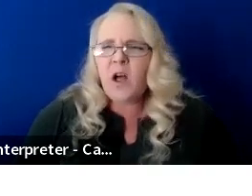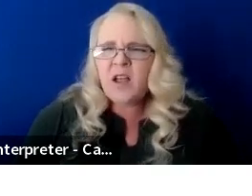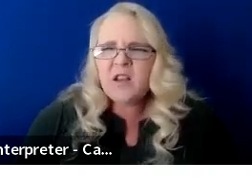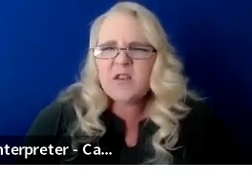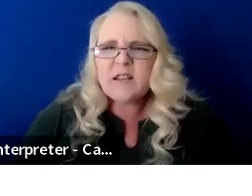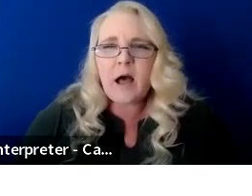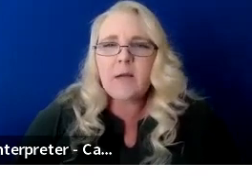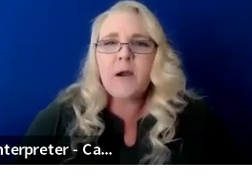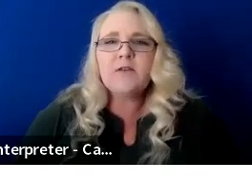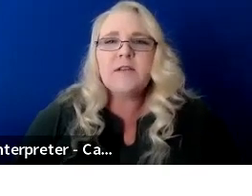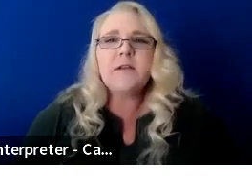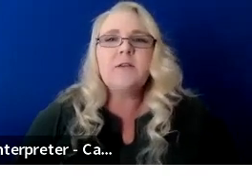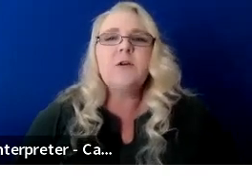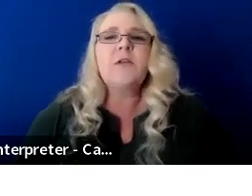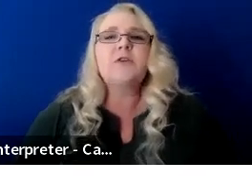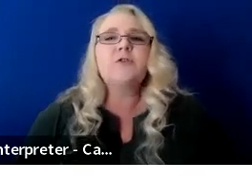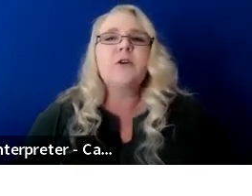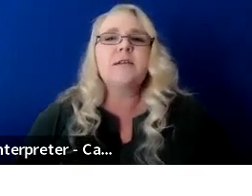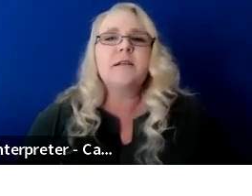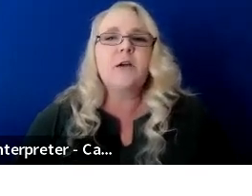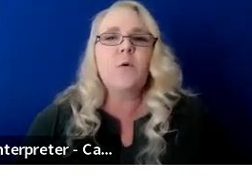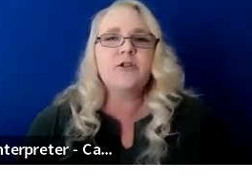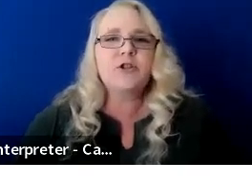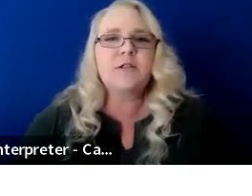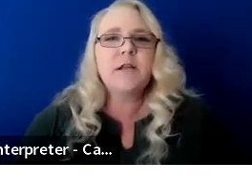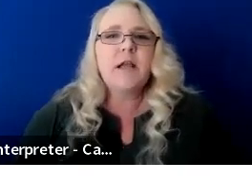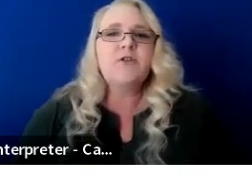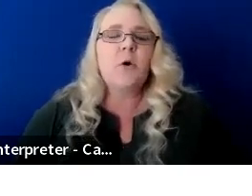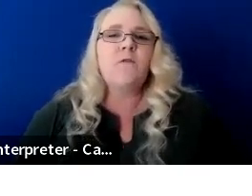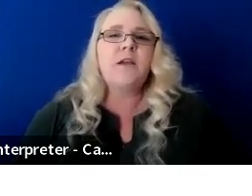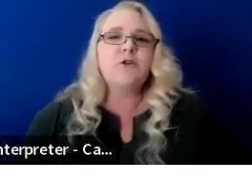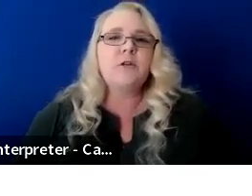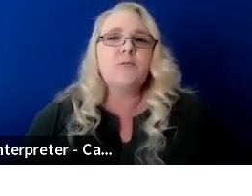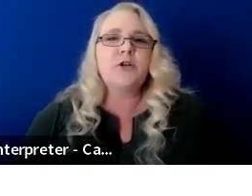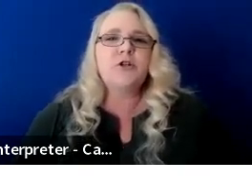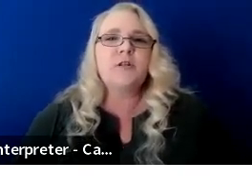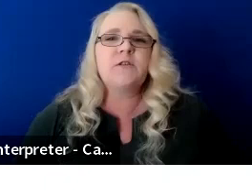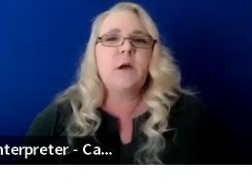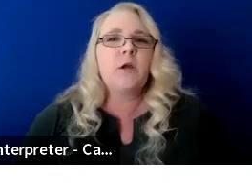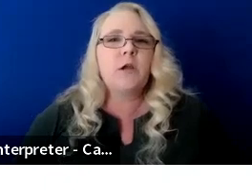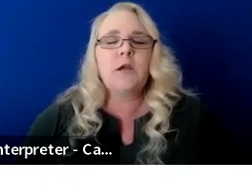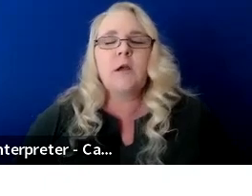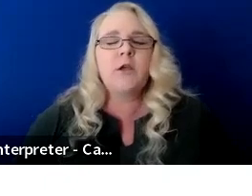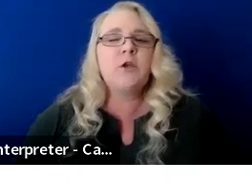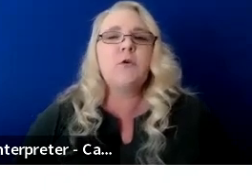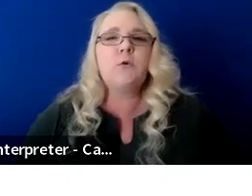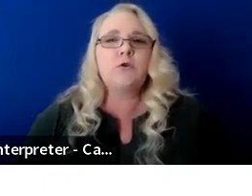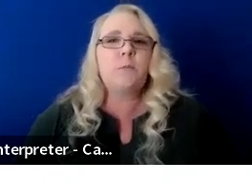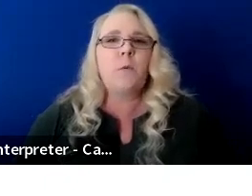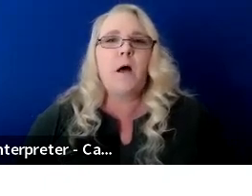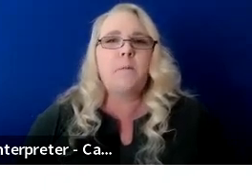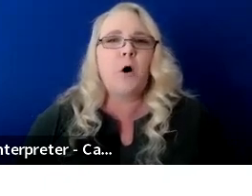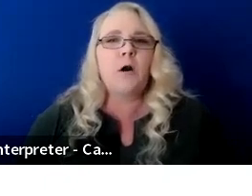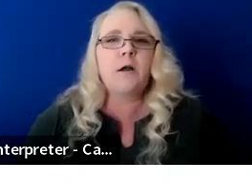maybe what? You see the eyebrows, how they look? That shows you're asking a question. So facial expression is a